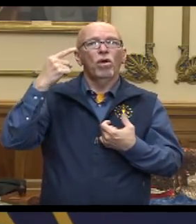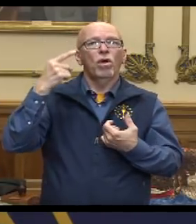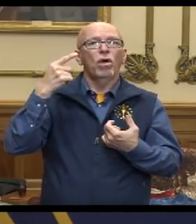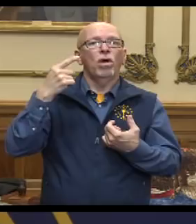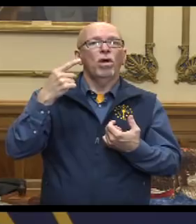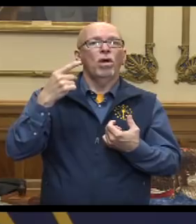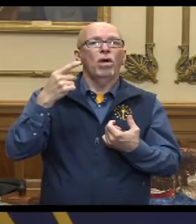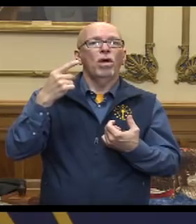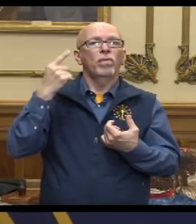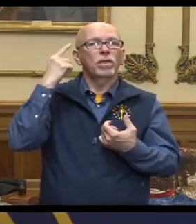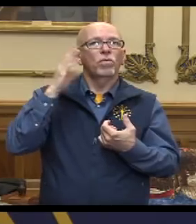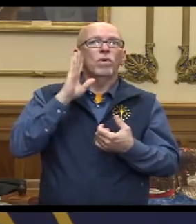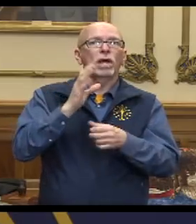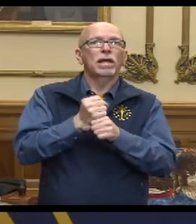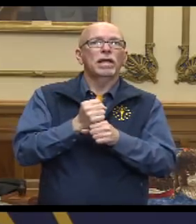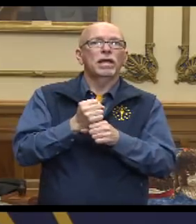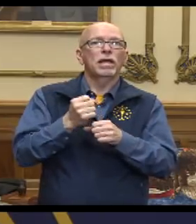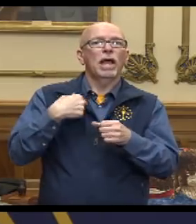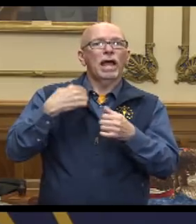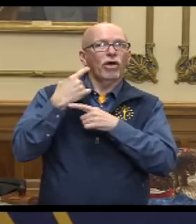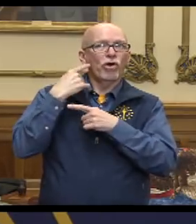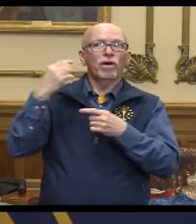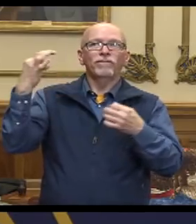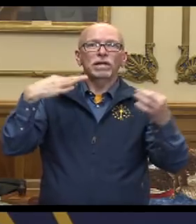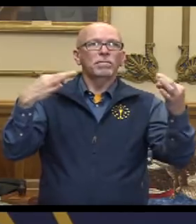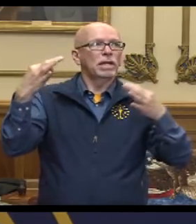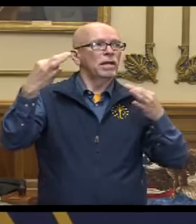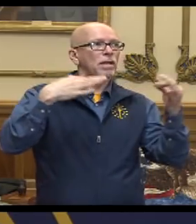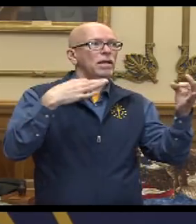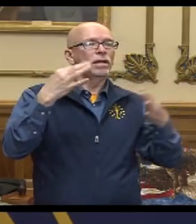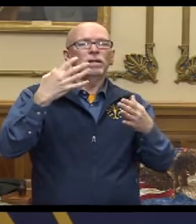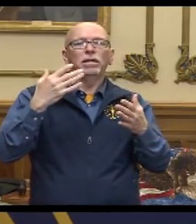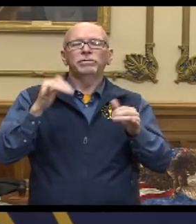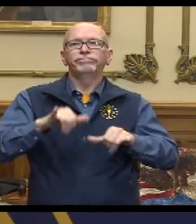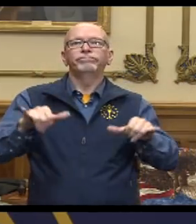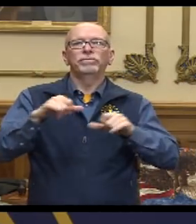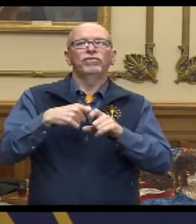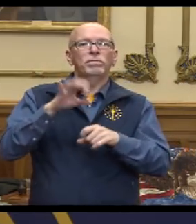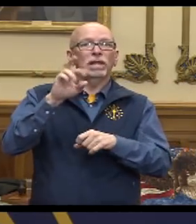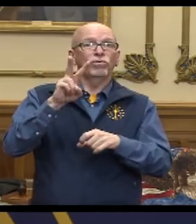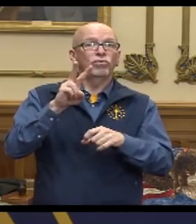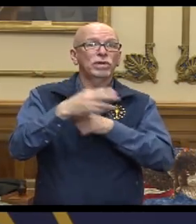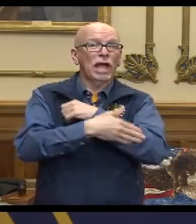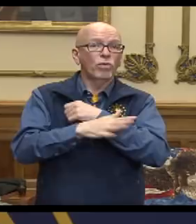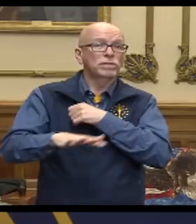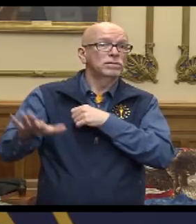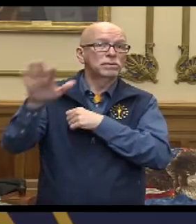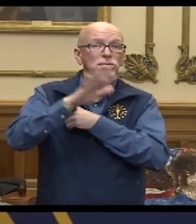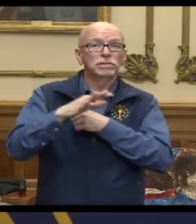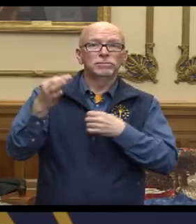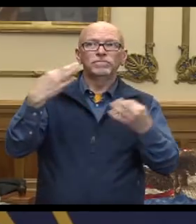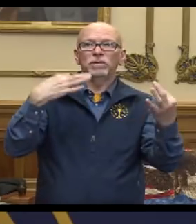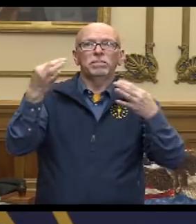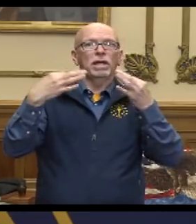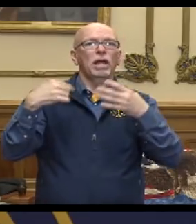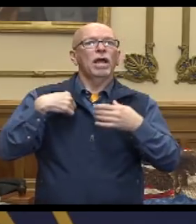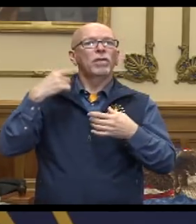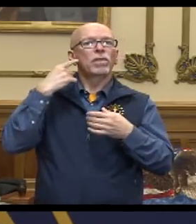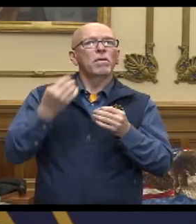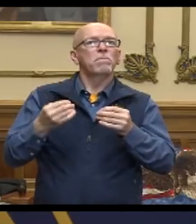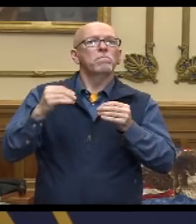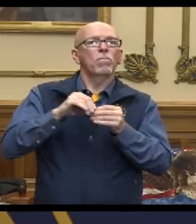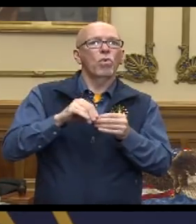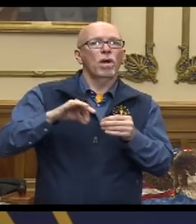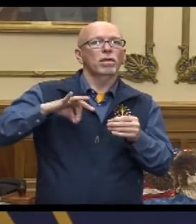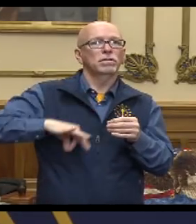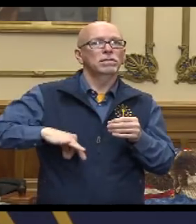beneficial in receiving so much input on a constant basis from 92 counties that it would be more beneficial